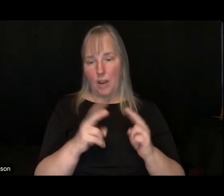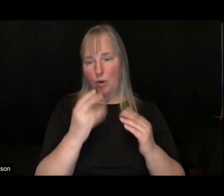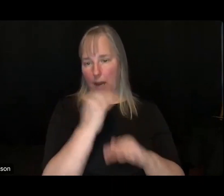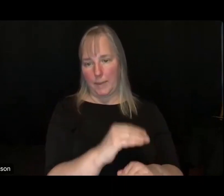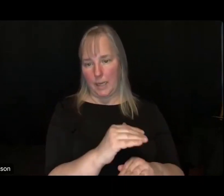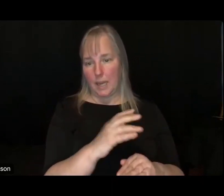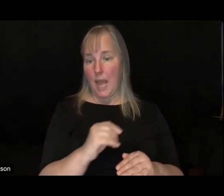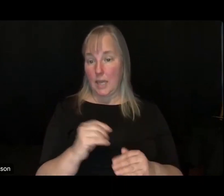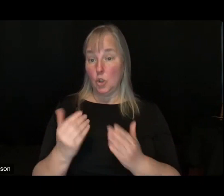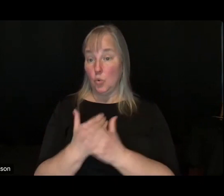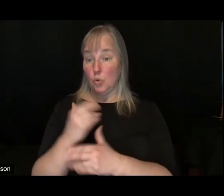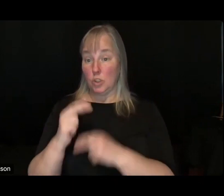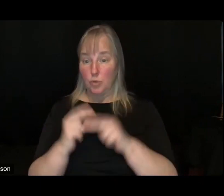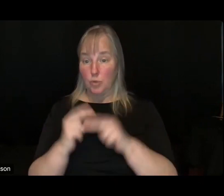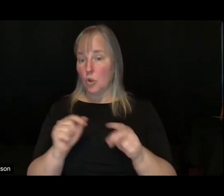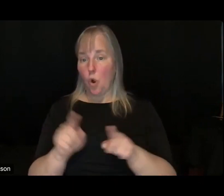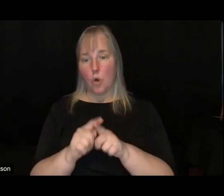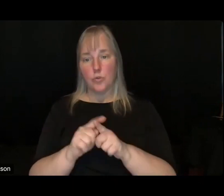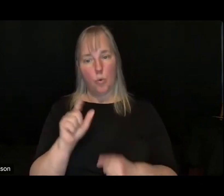end.